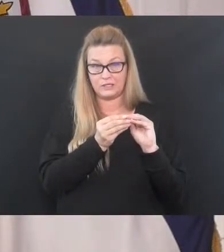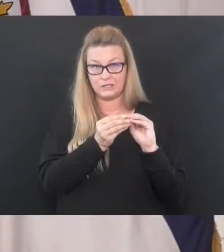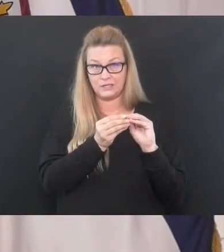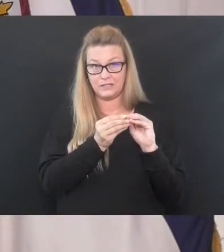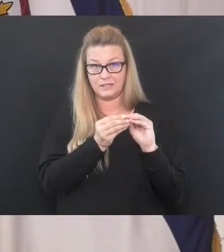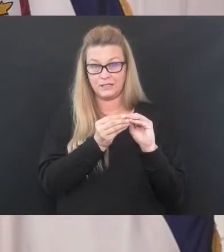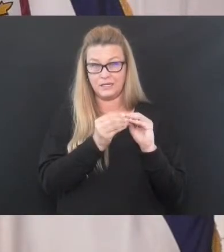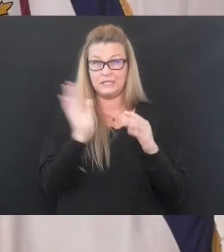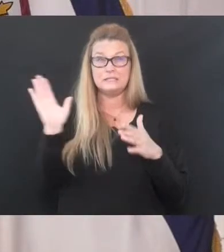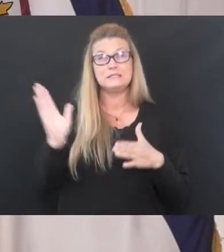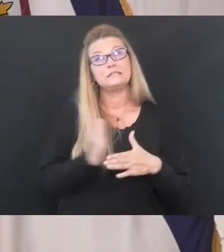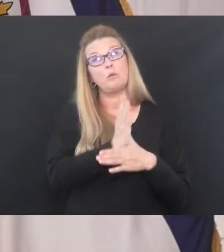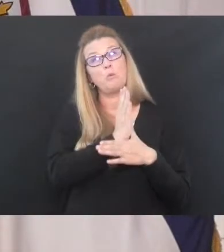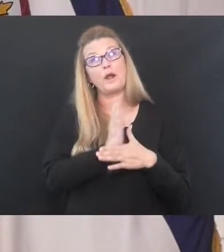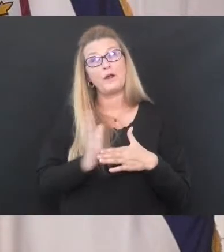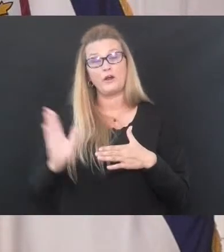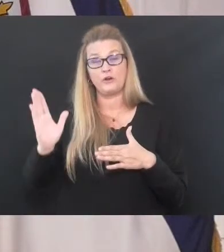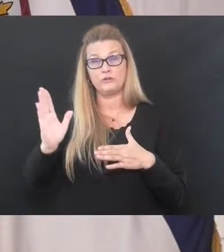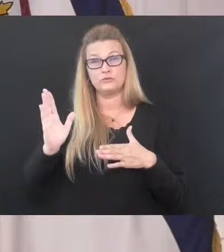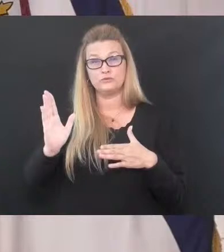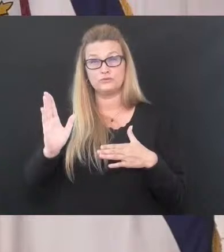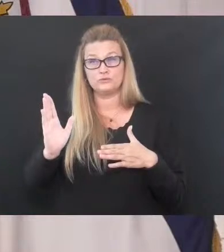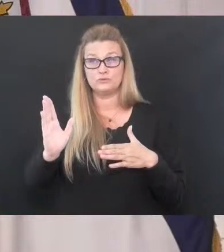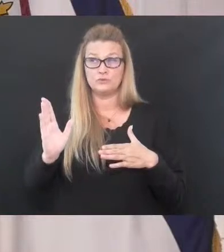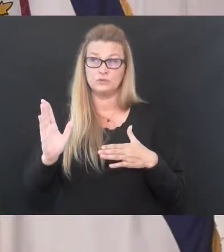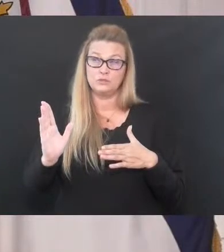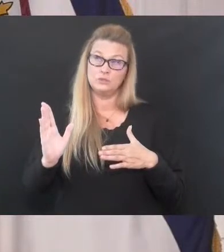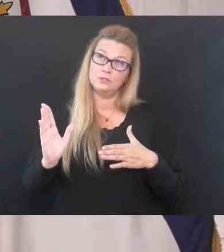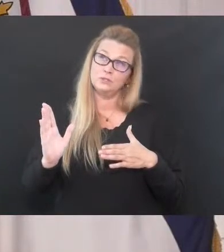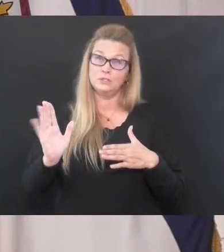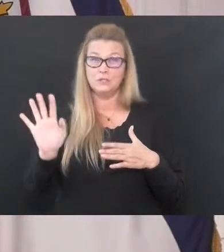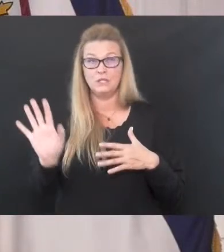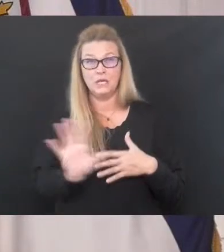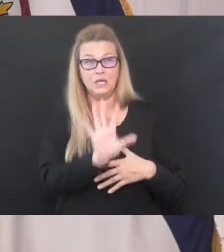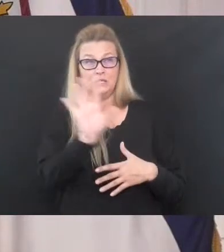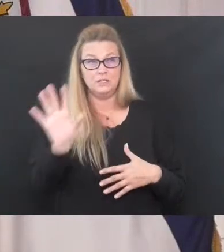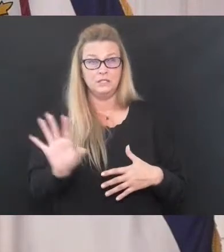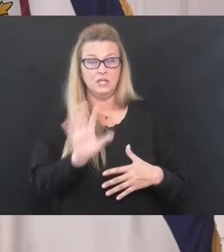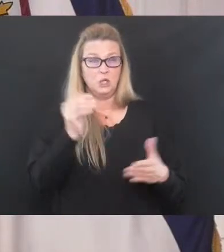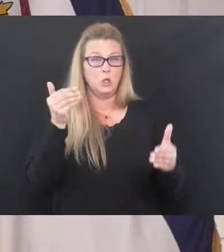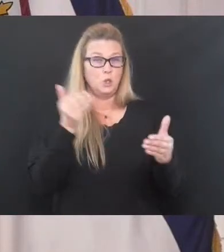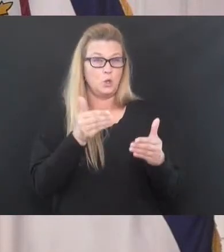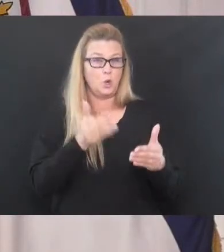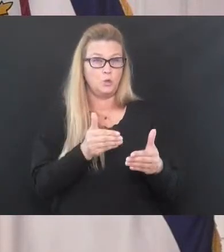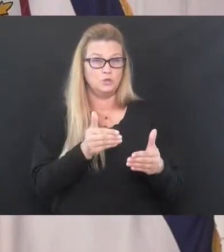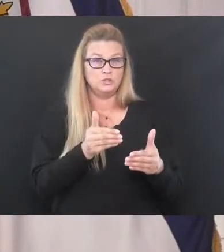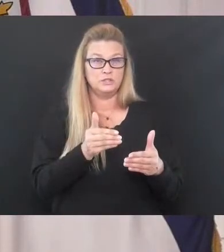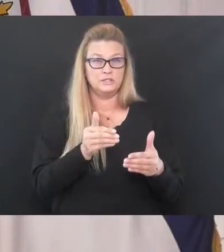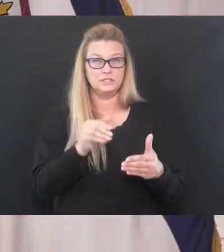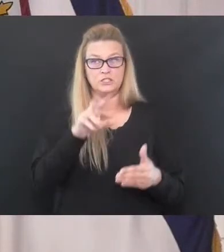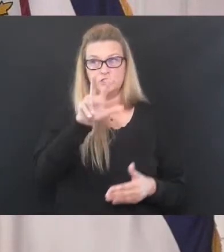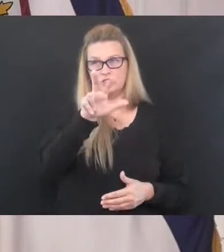is somewhere really, really, really close to